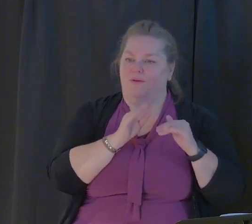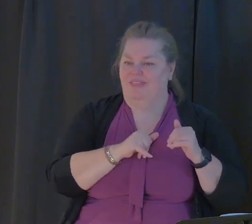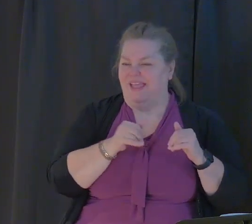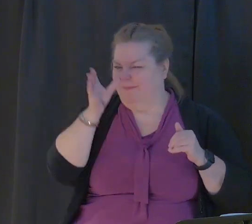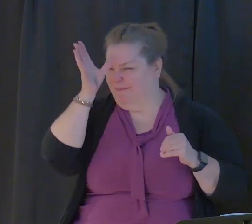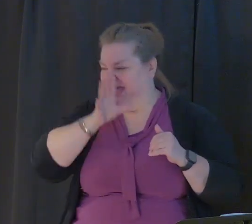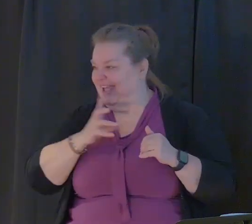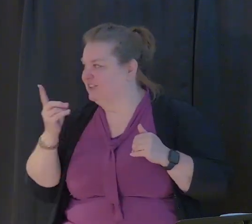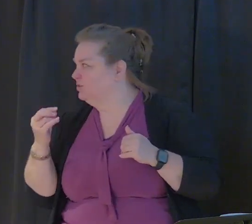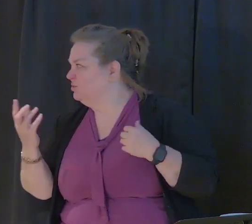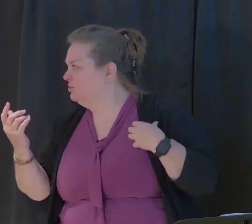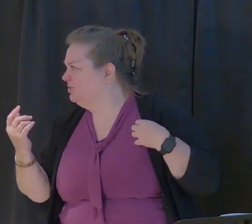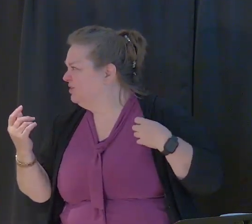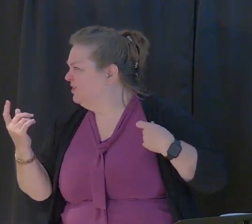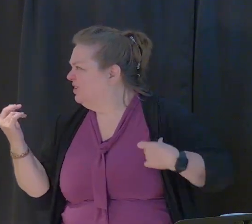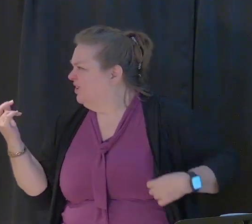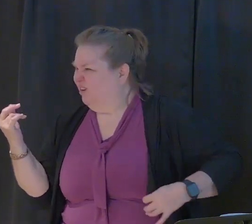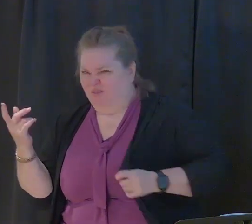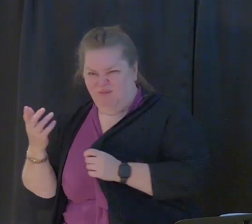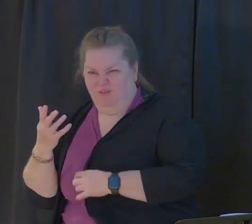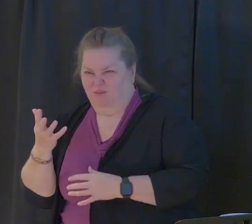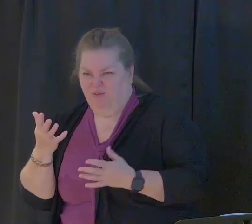like, who